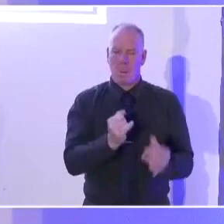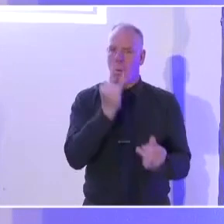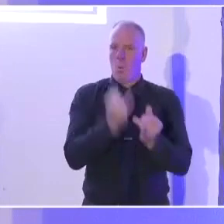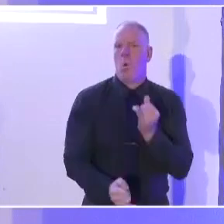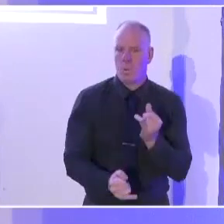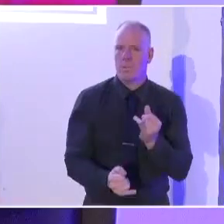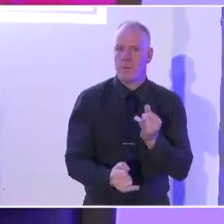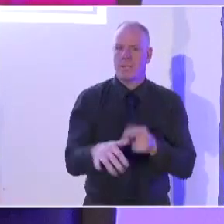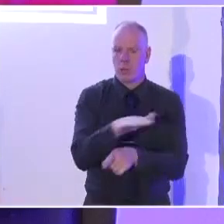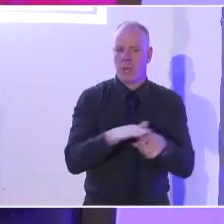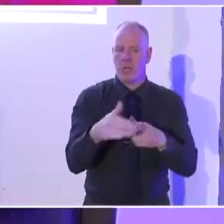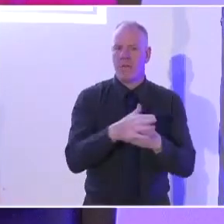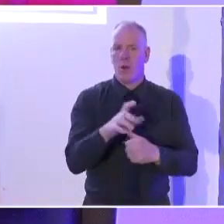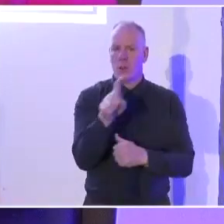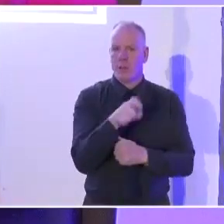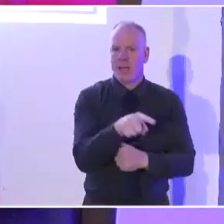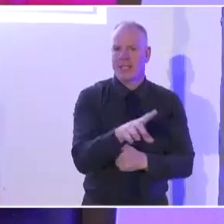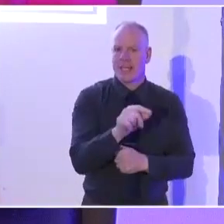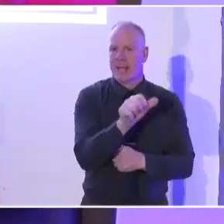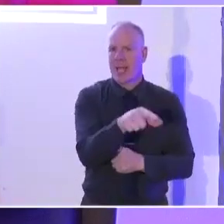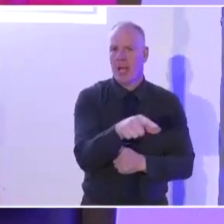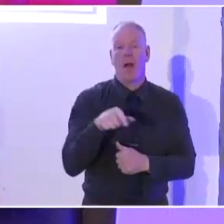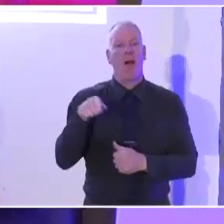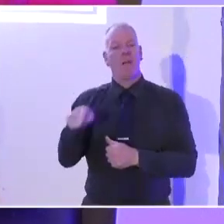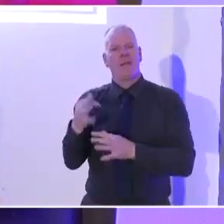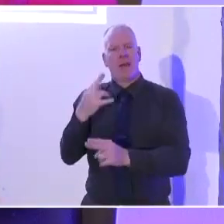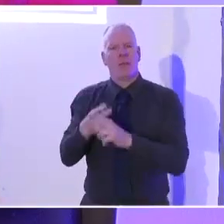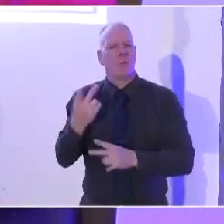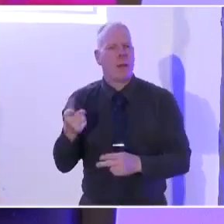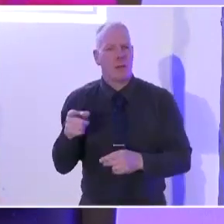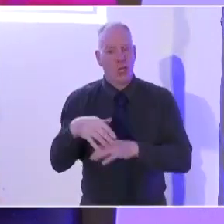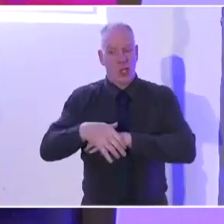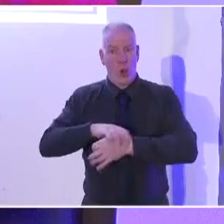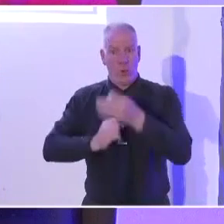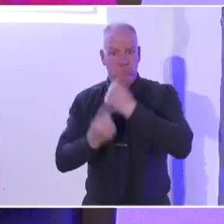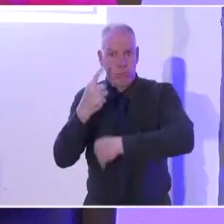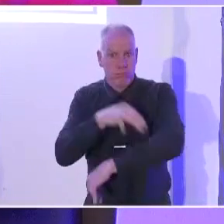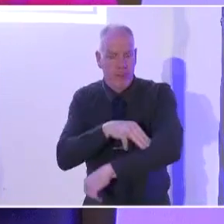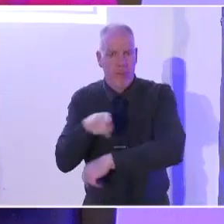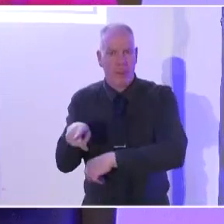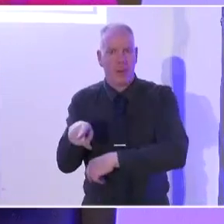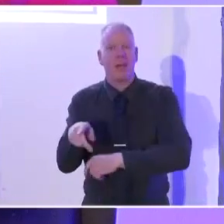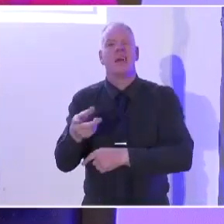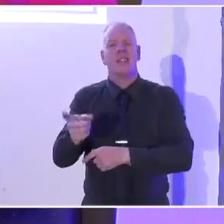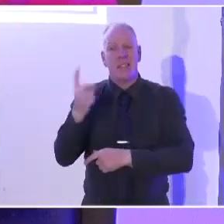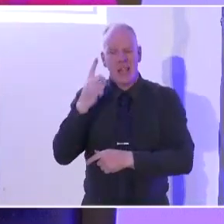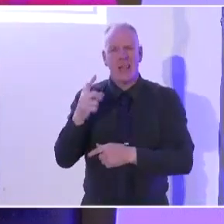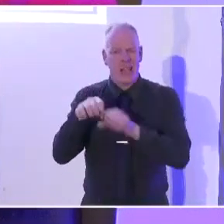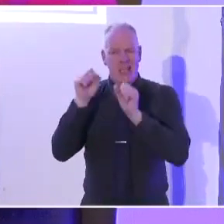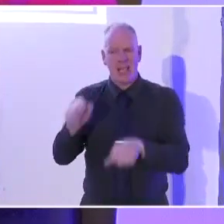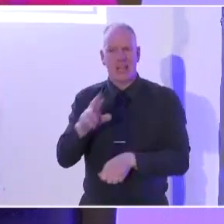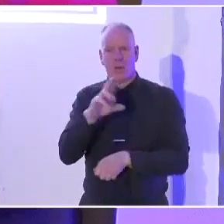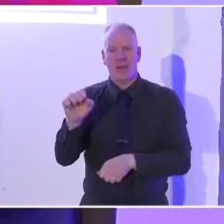to data subjects. So in that case, Centric Health discovered a security incident and they performed a system